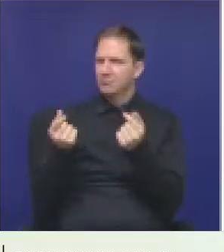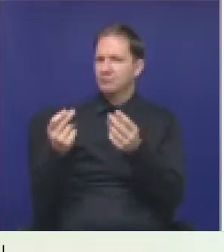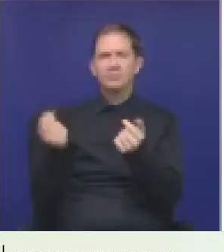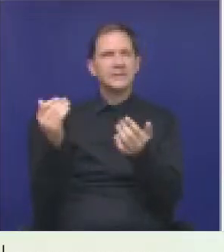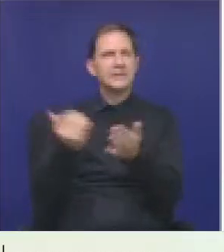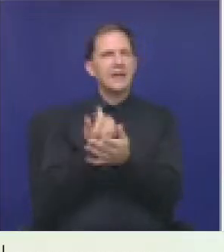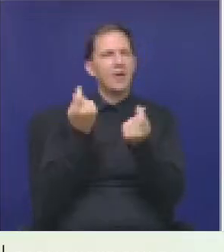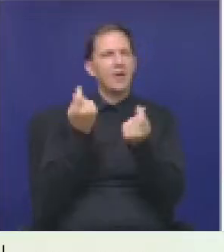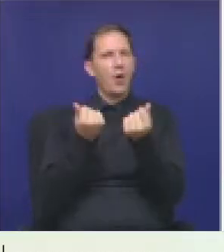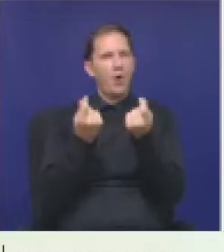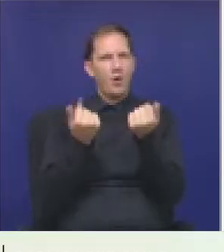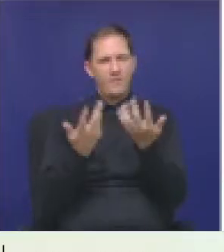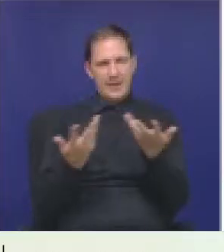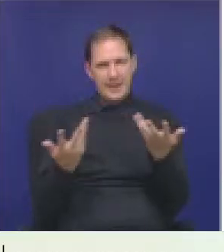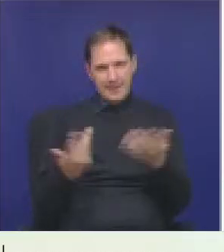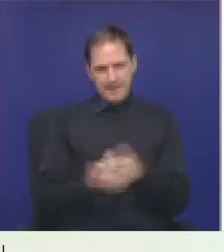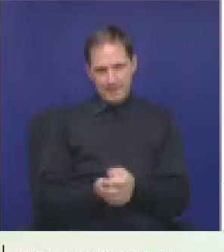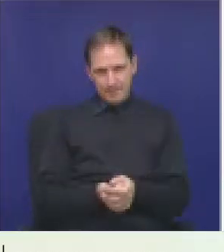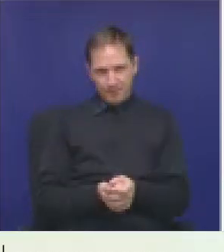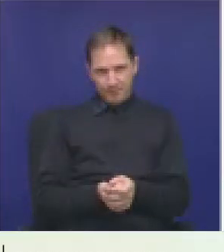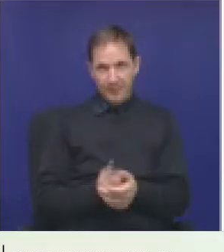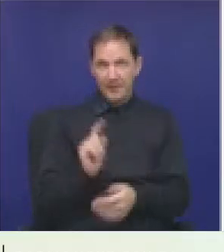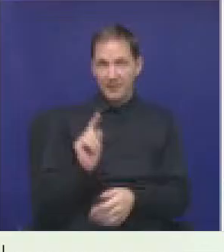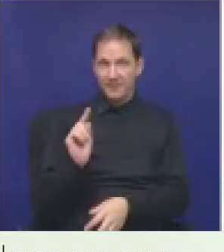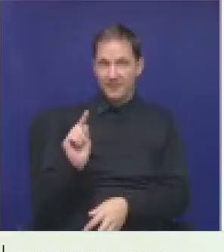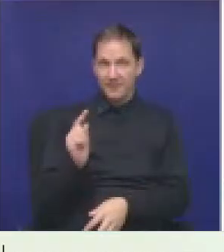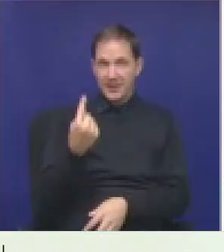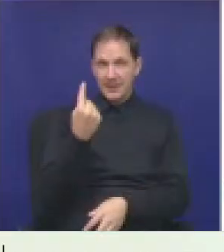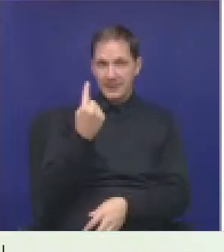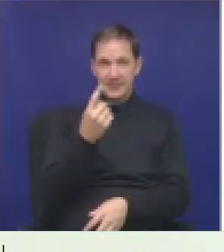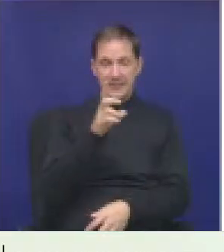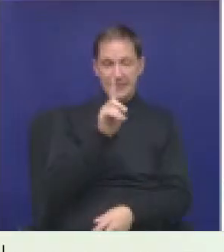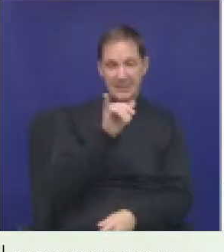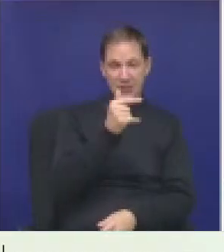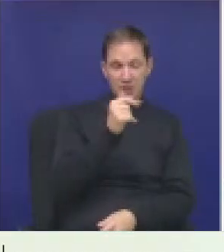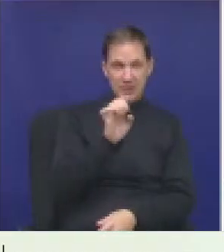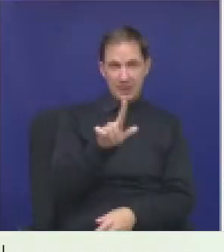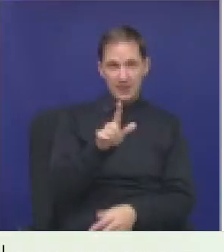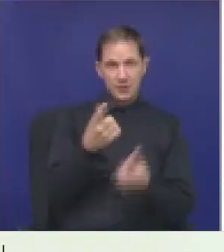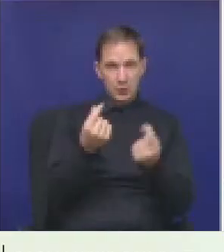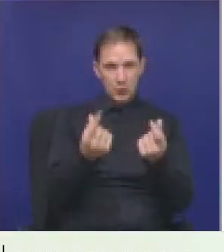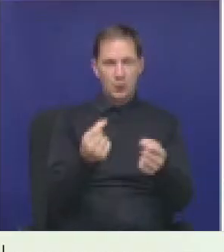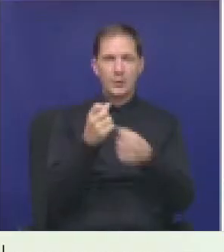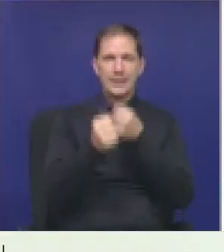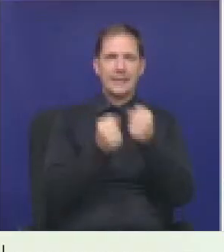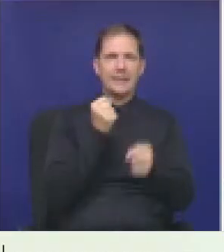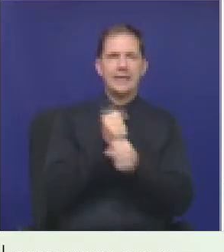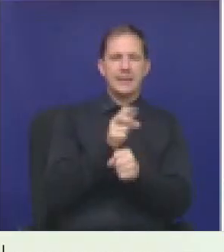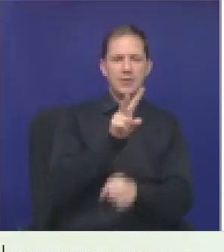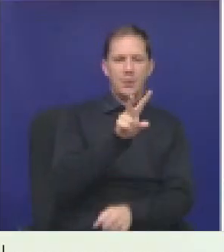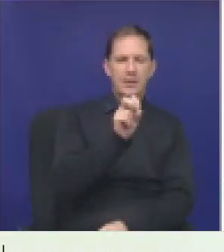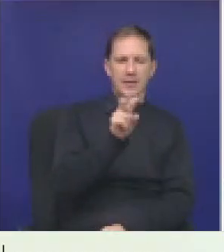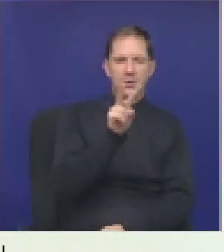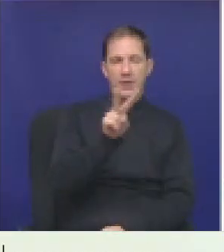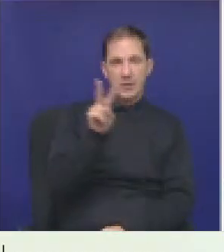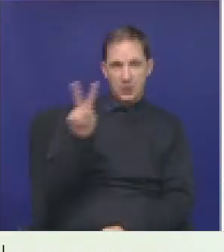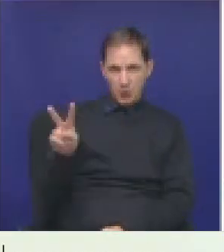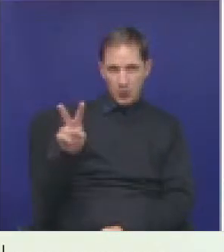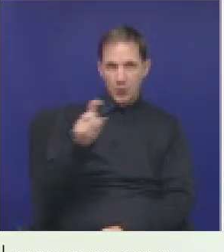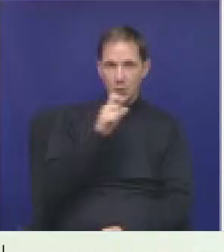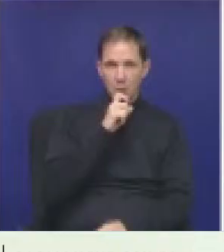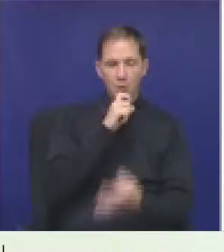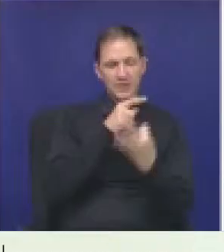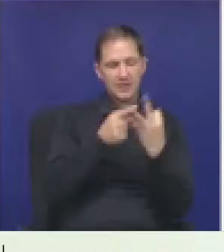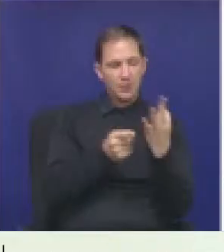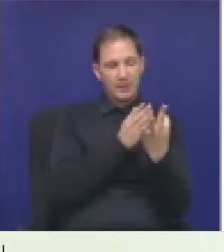savings. Stats SA conducted its first ever digital census in 2022, encompassing 3 modes of data